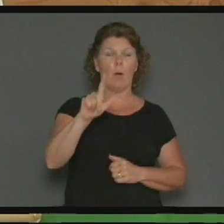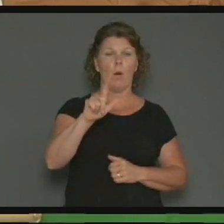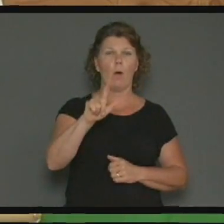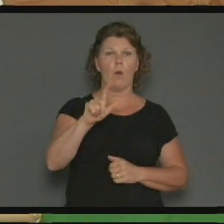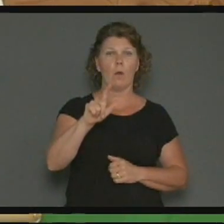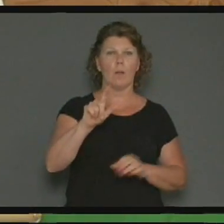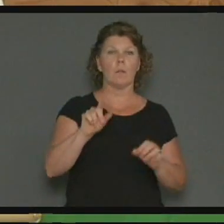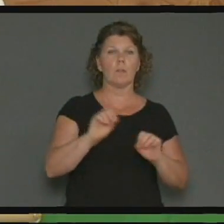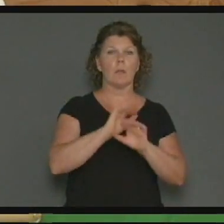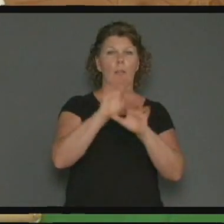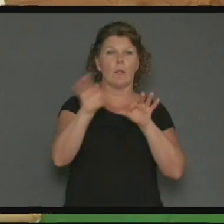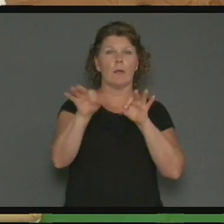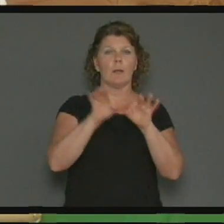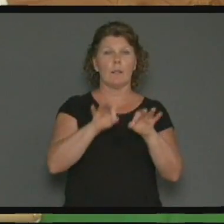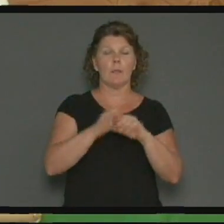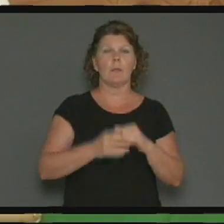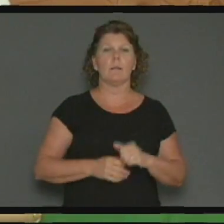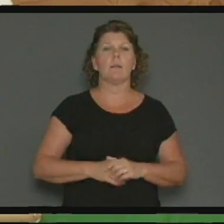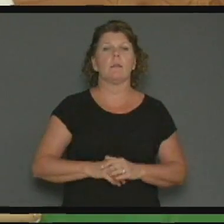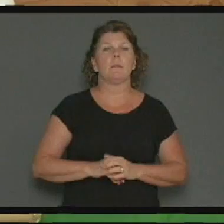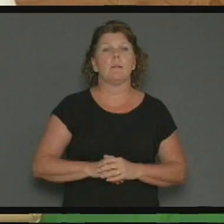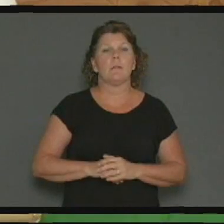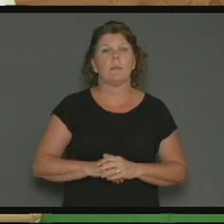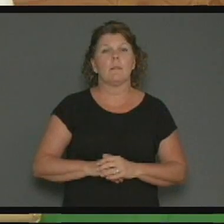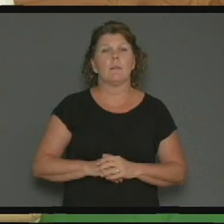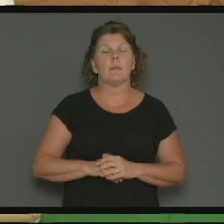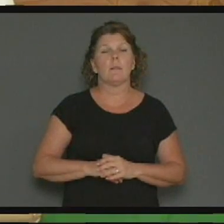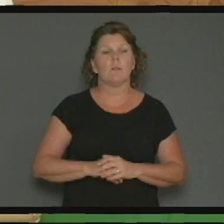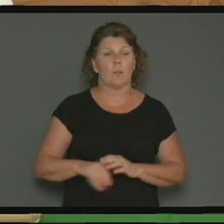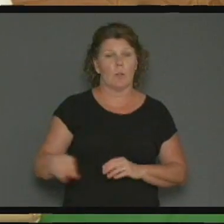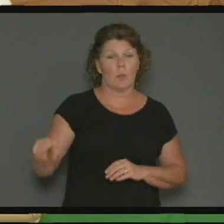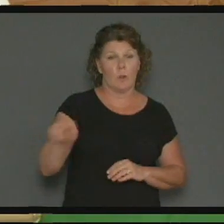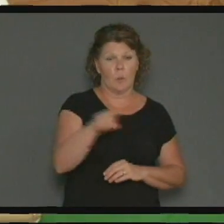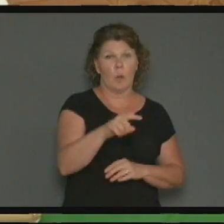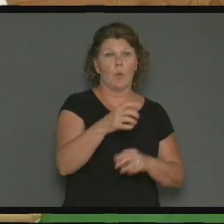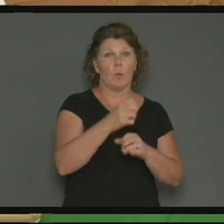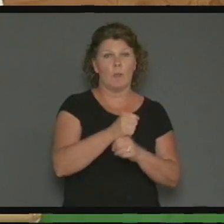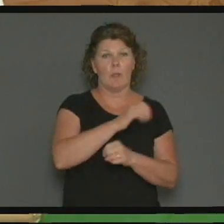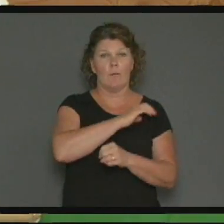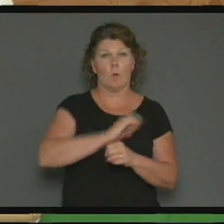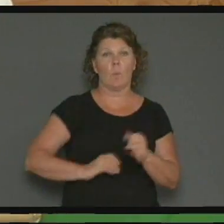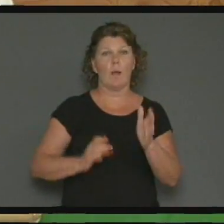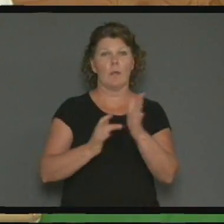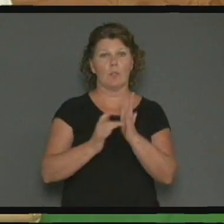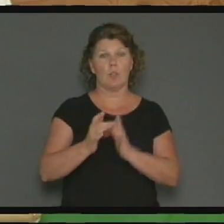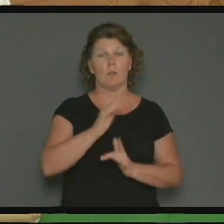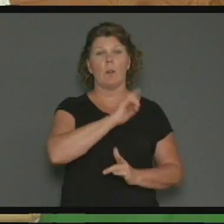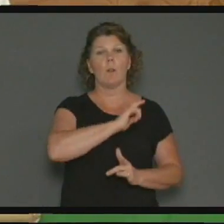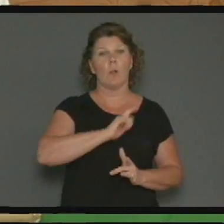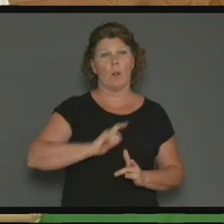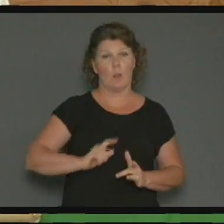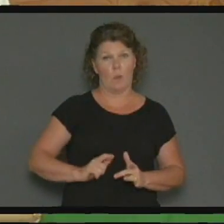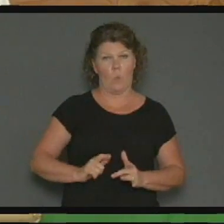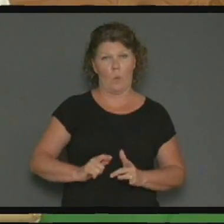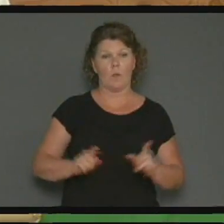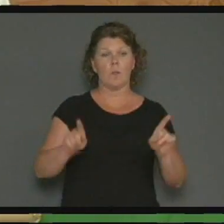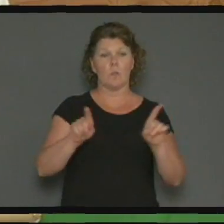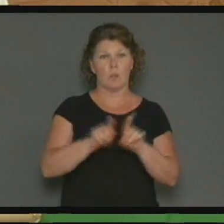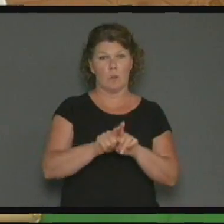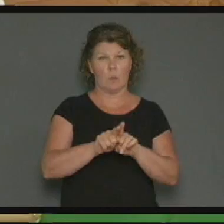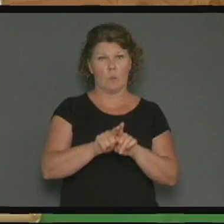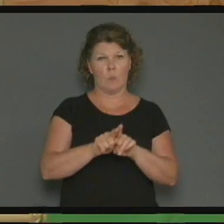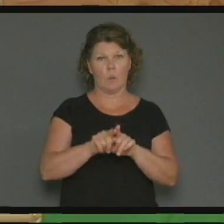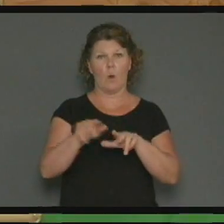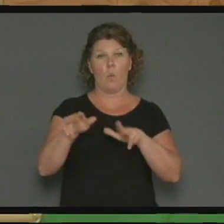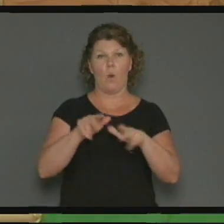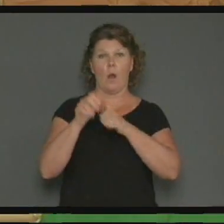the beginning of our text for today. As you received Christ Jesus the Lord, so walk